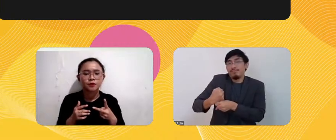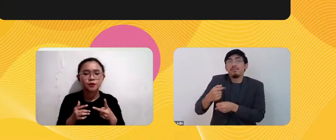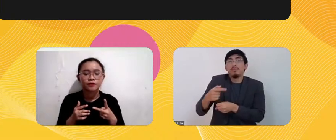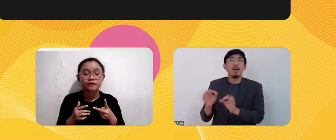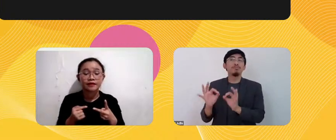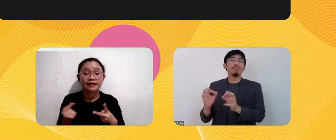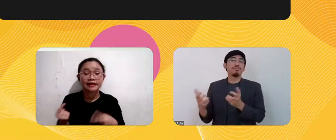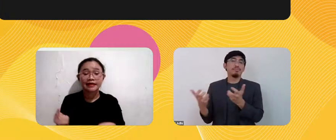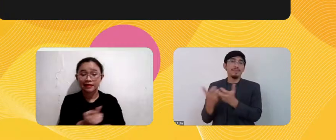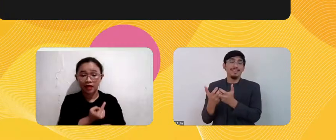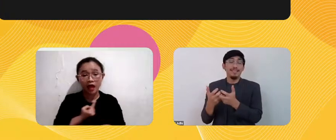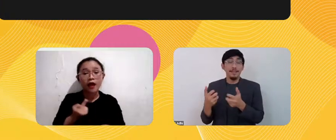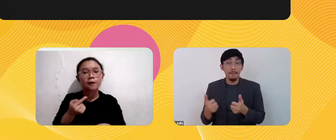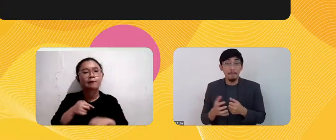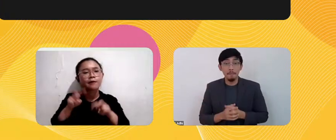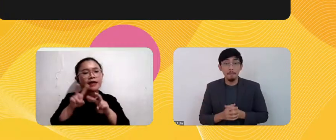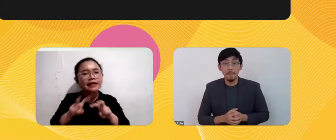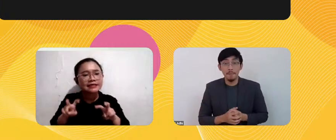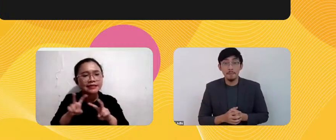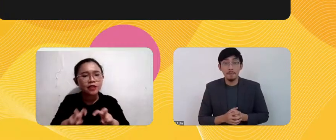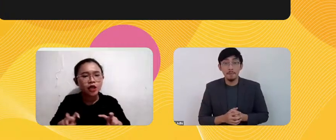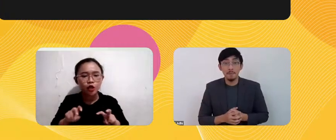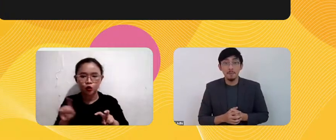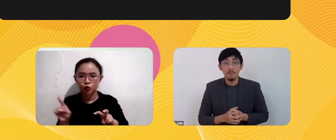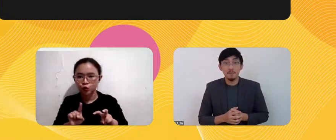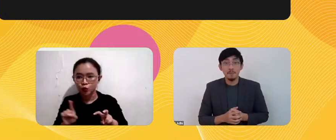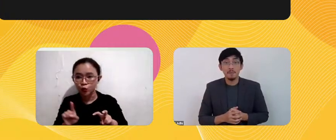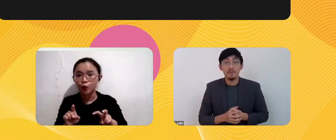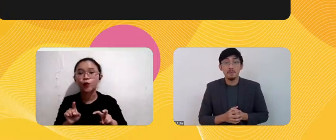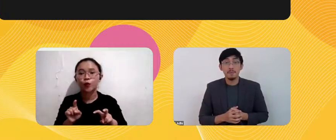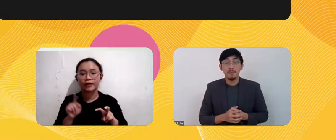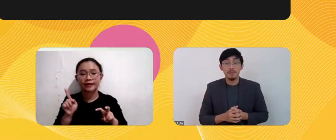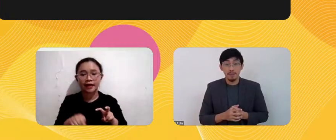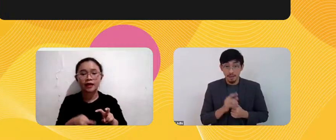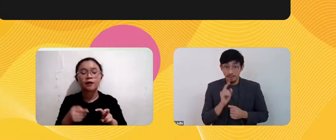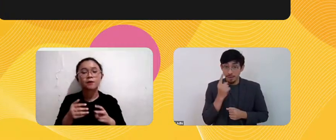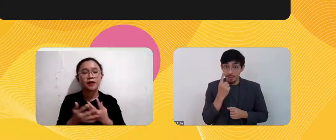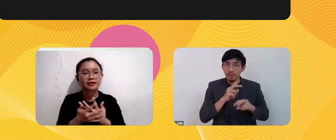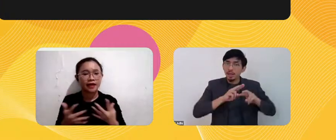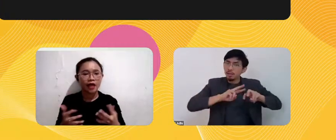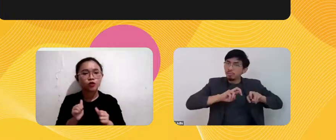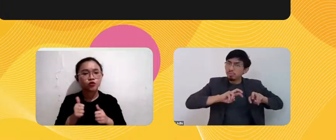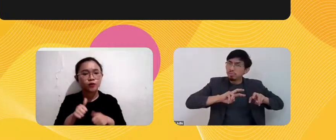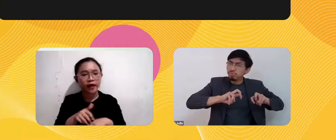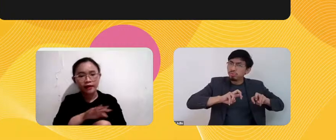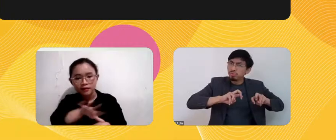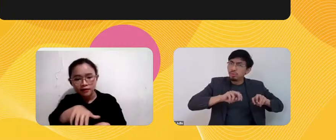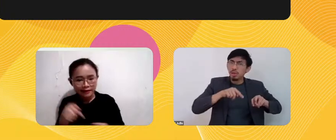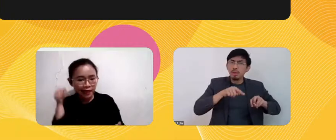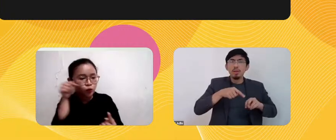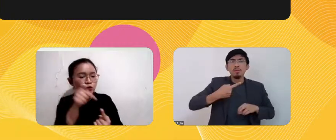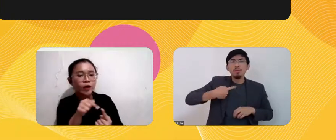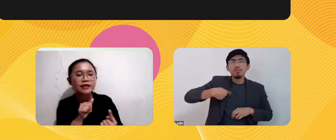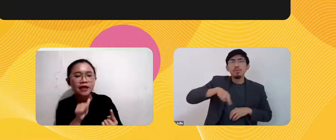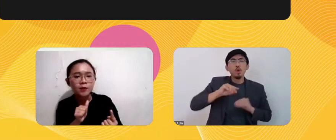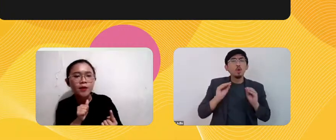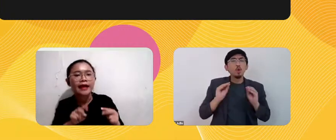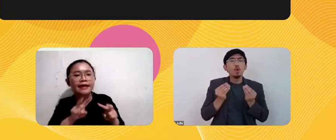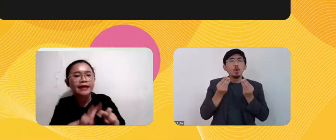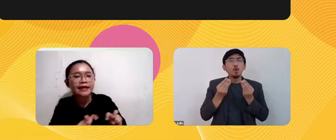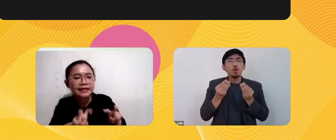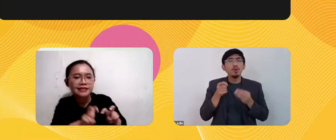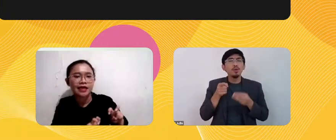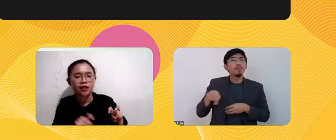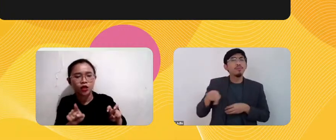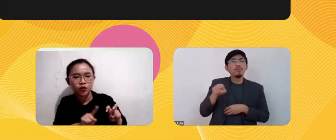do research first about the messages that we want to communicate to our target stakeholders, so in